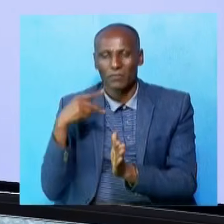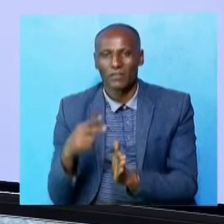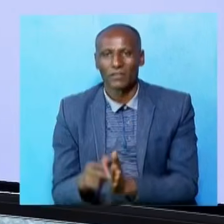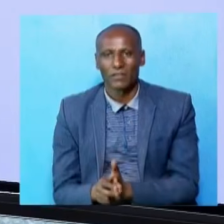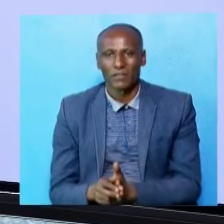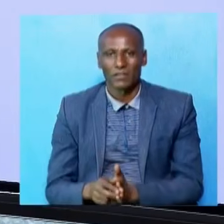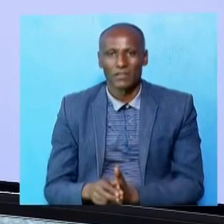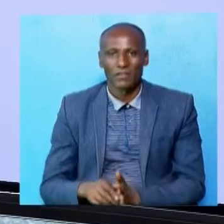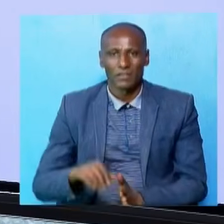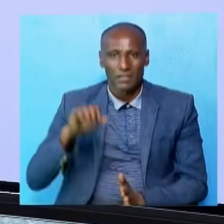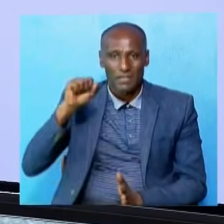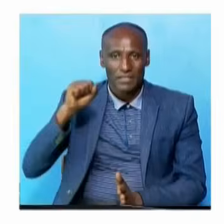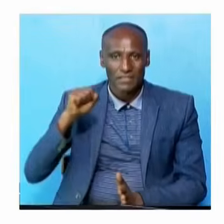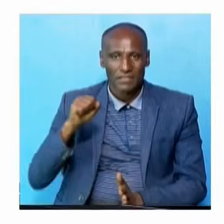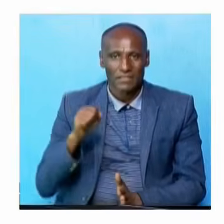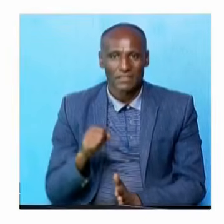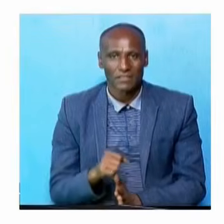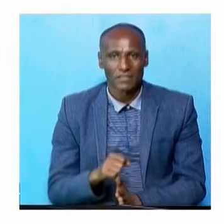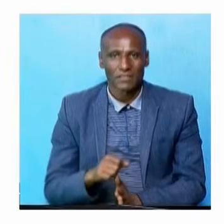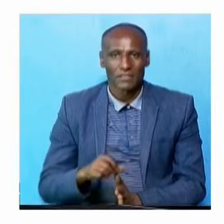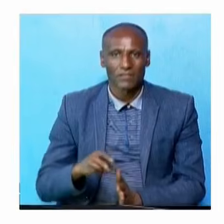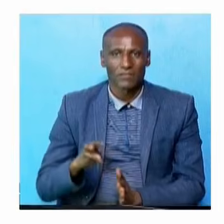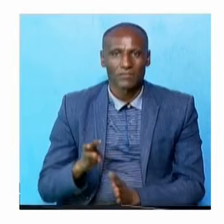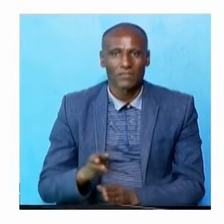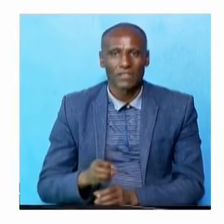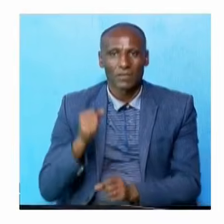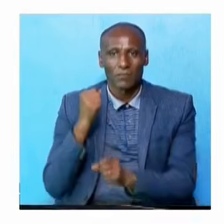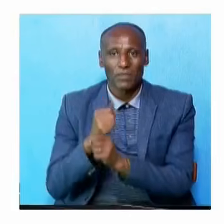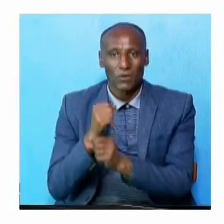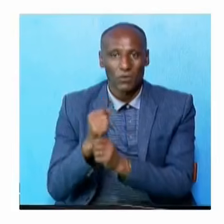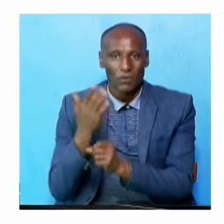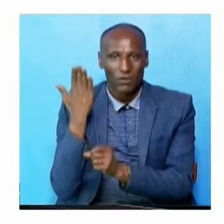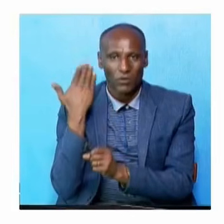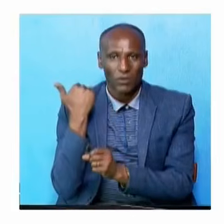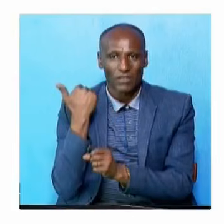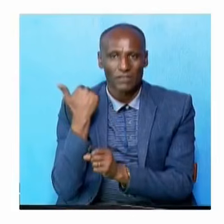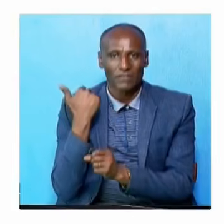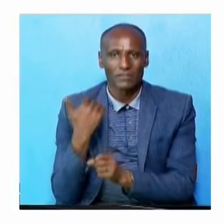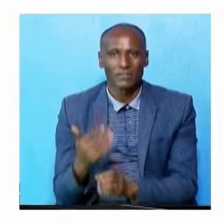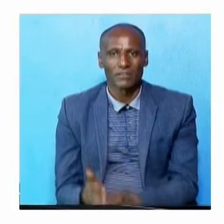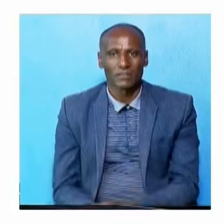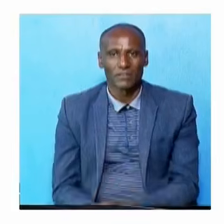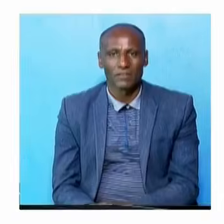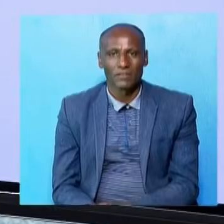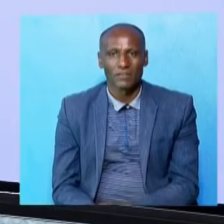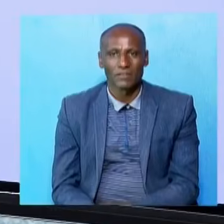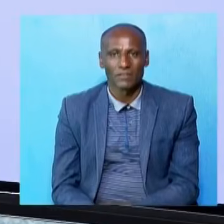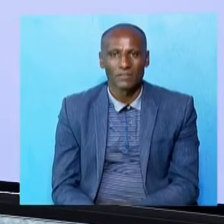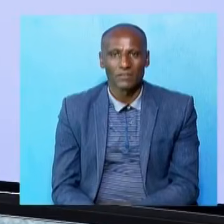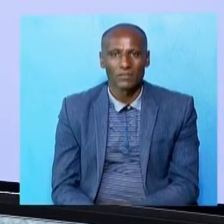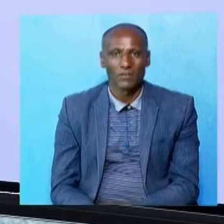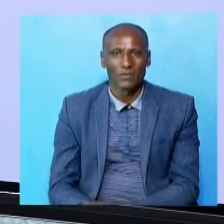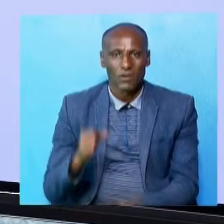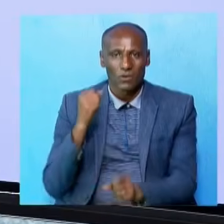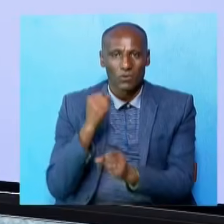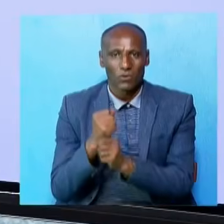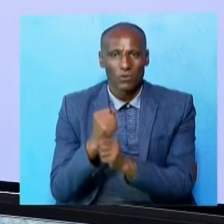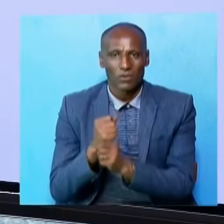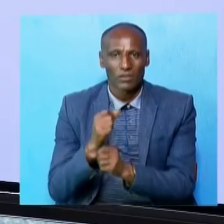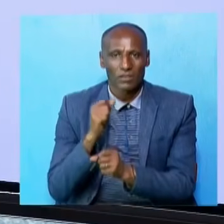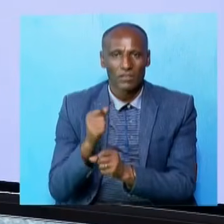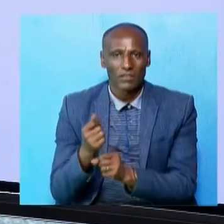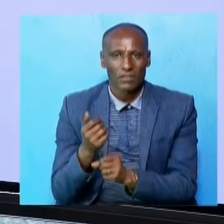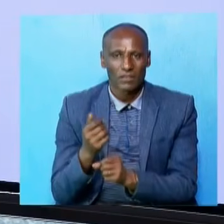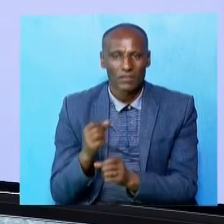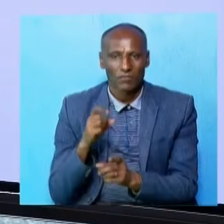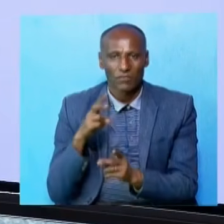Yes, somebody said worked. Good. Very good. Worked. Work was the verb, and then the past